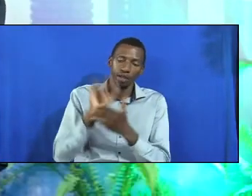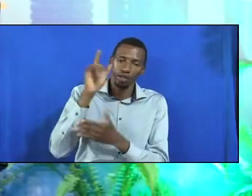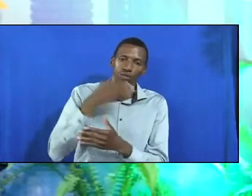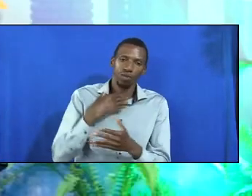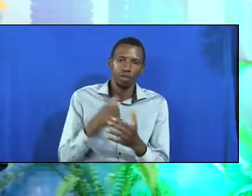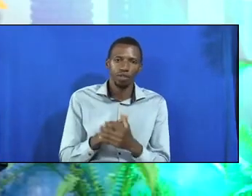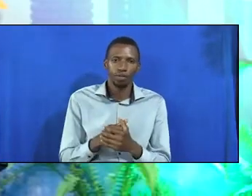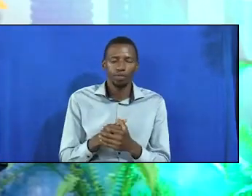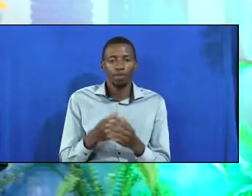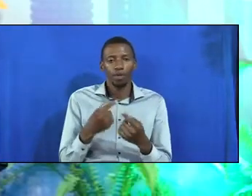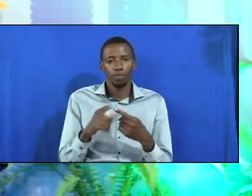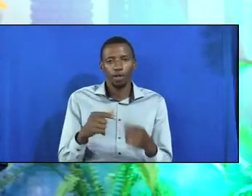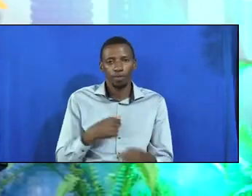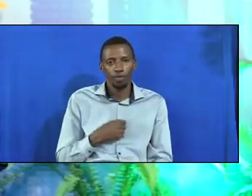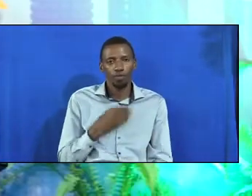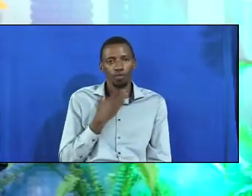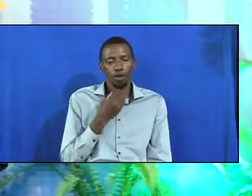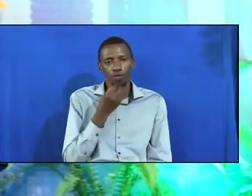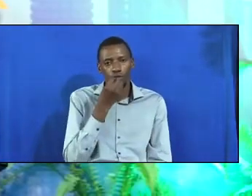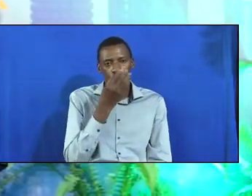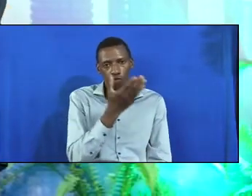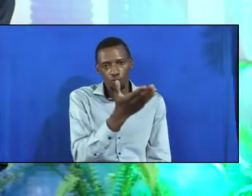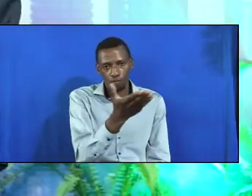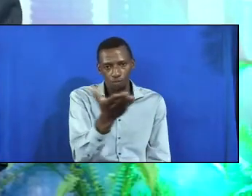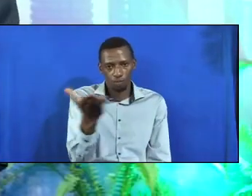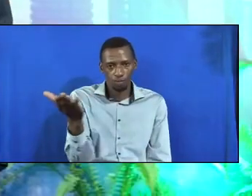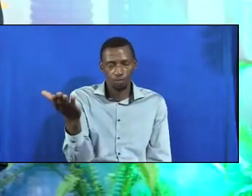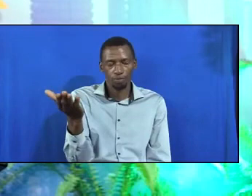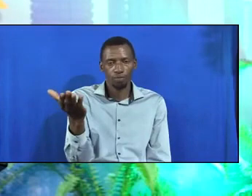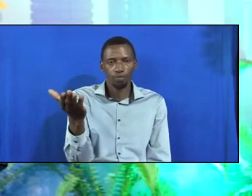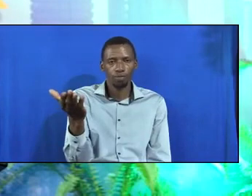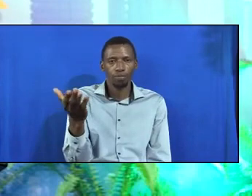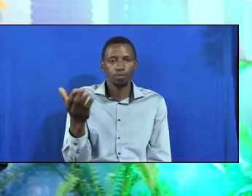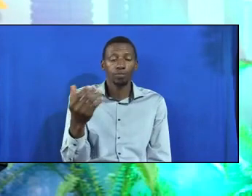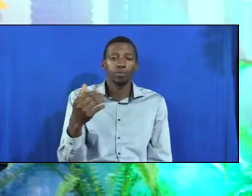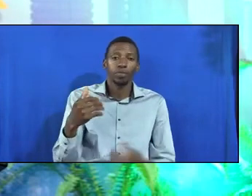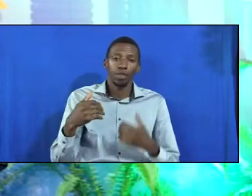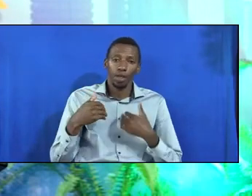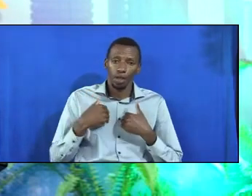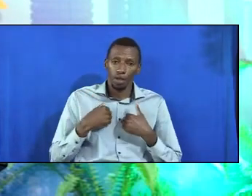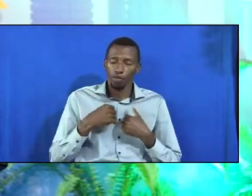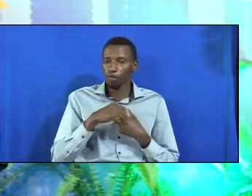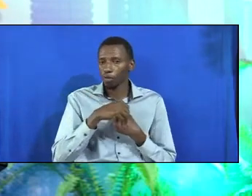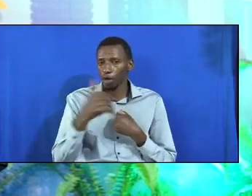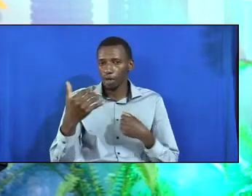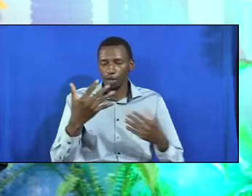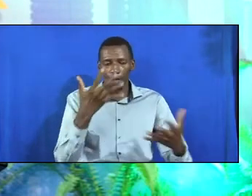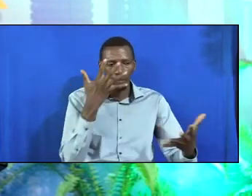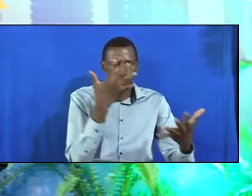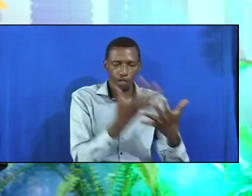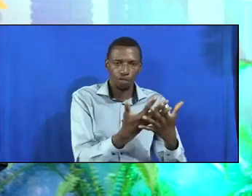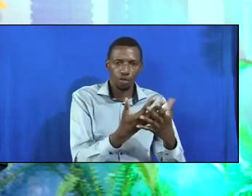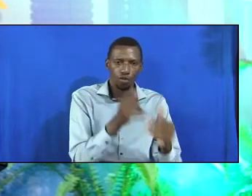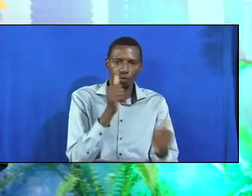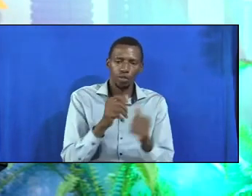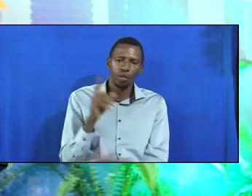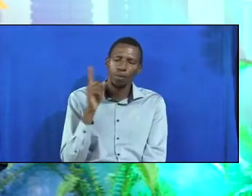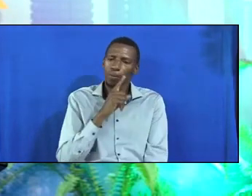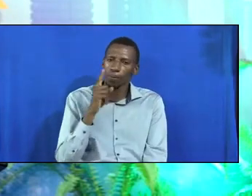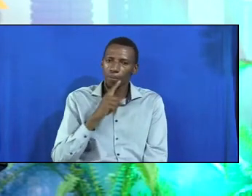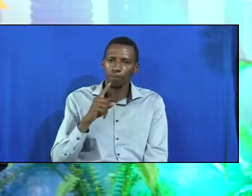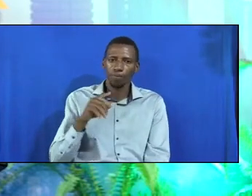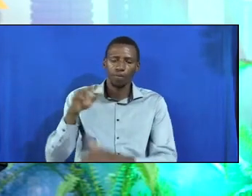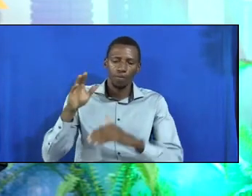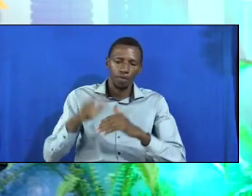But I want to bring it to your attention. There is another prison more terrible than the prison of